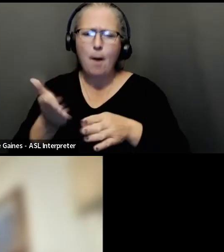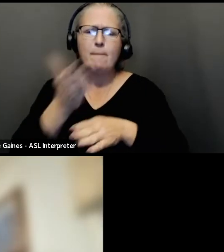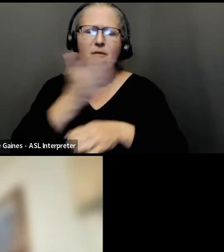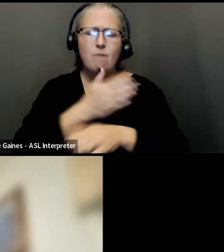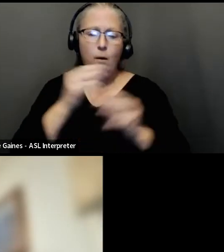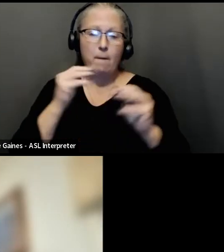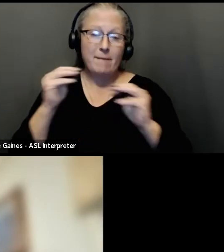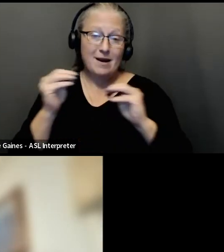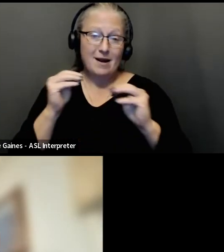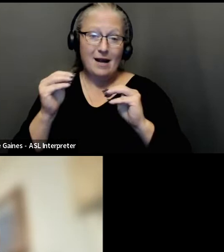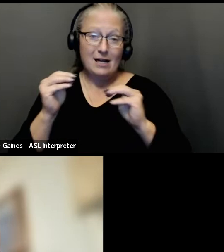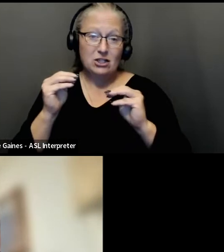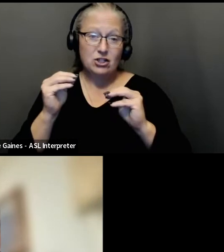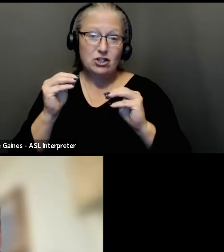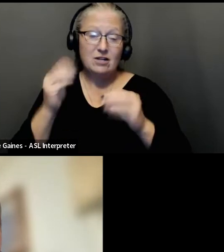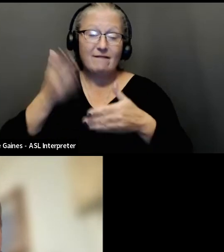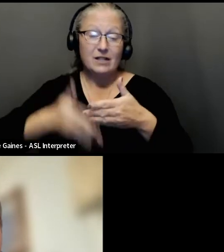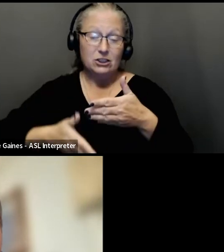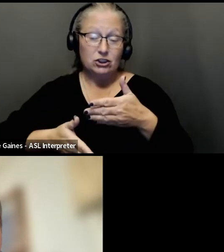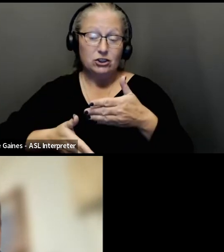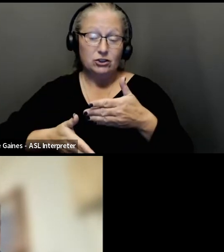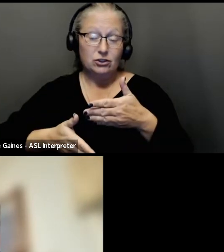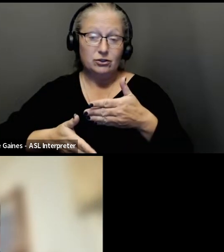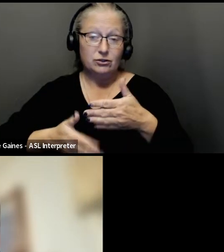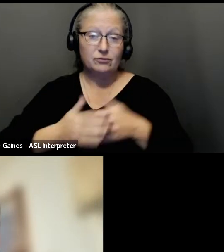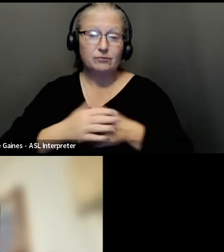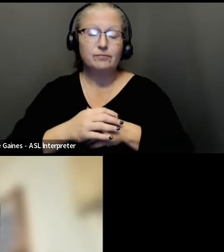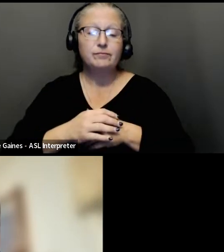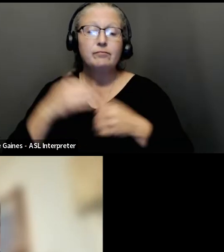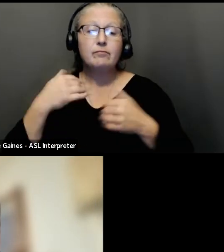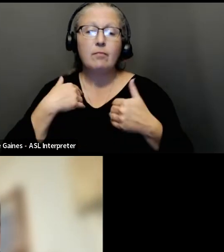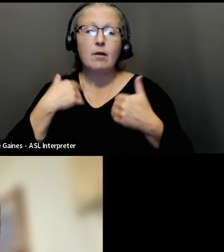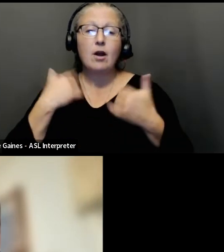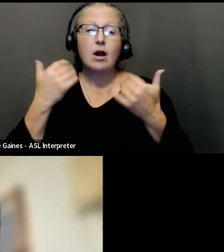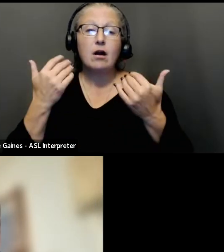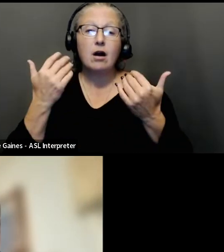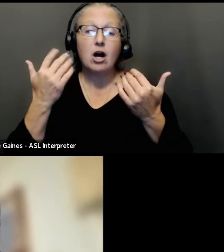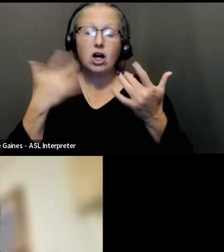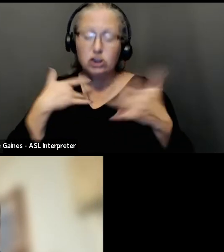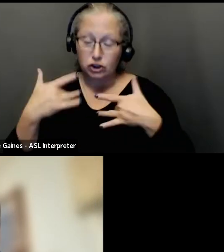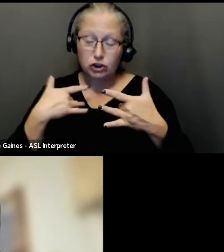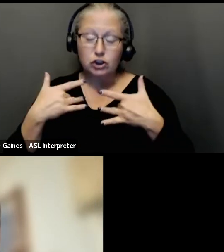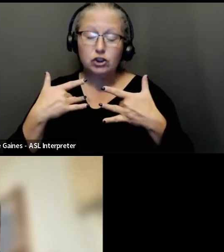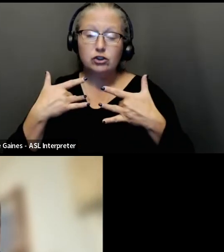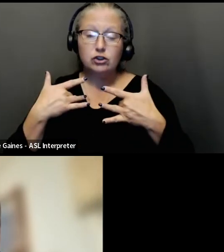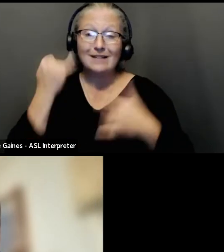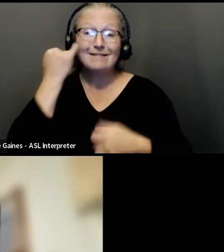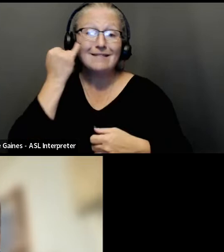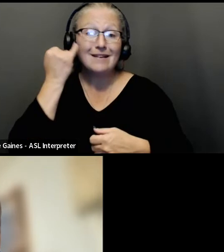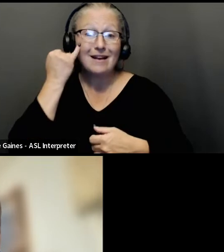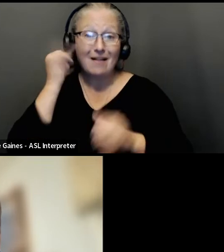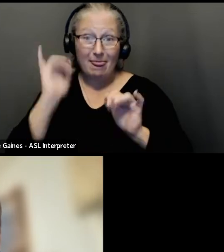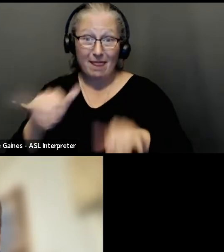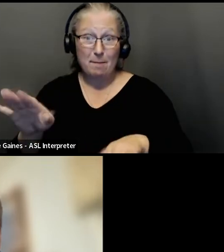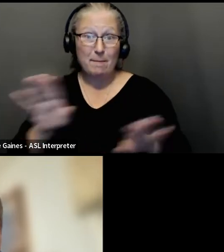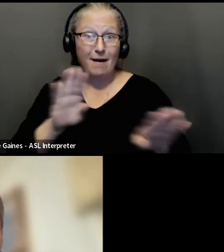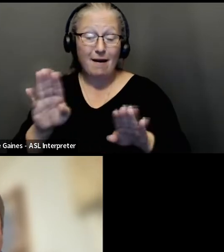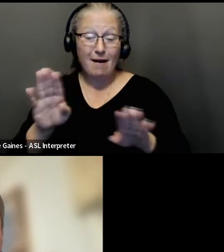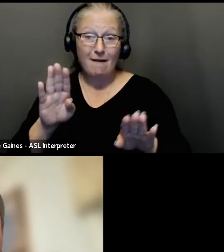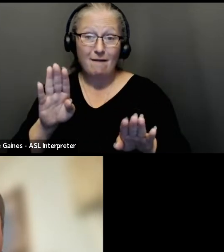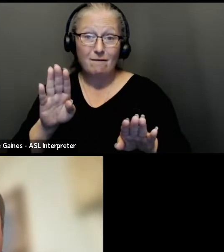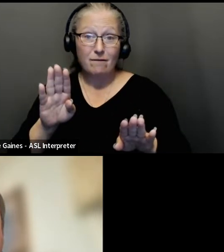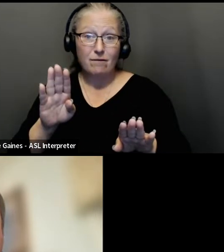mediation concludes. I am concerned that if this behavior on the